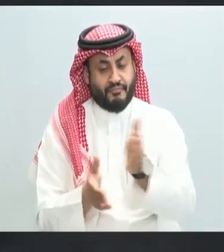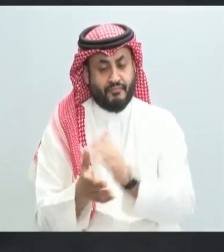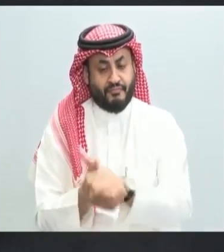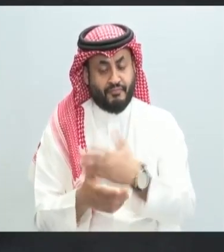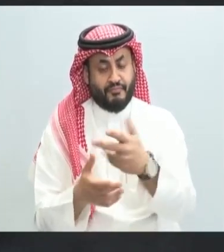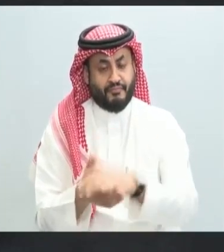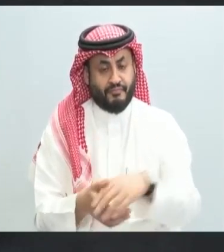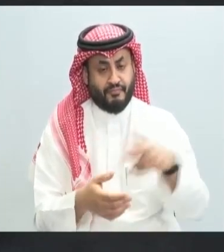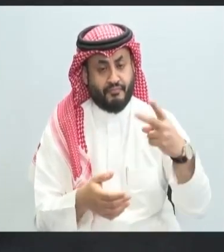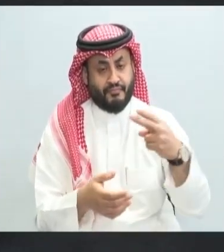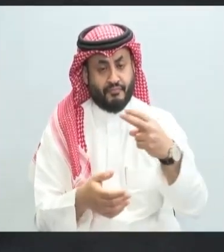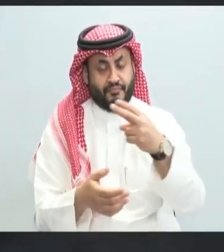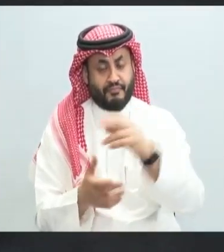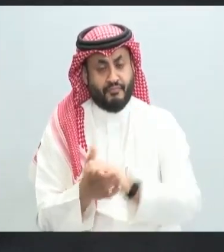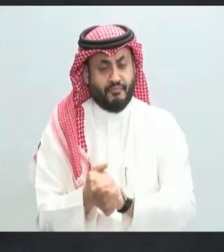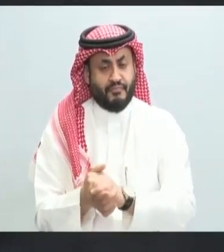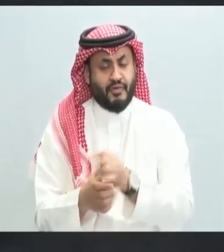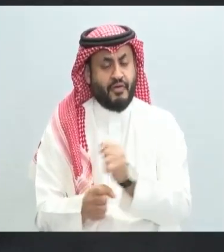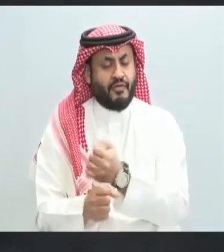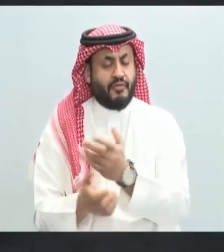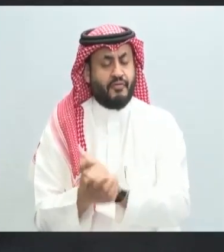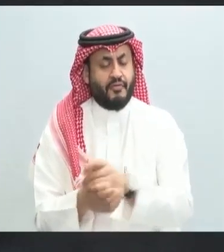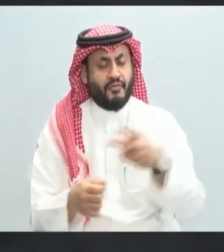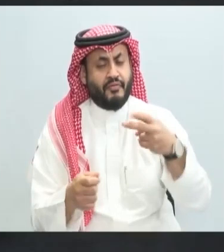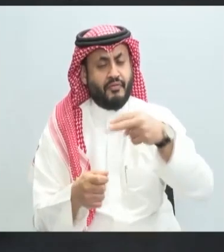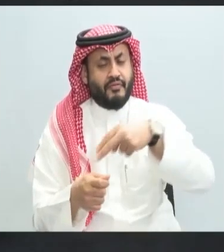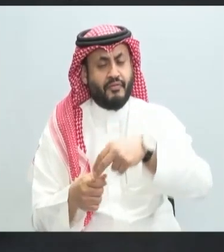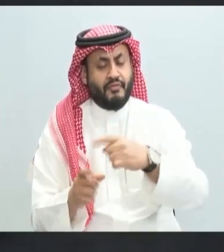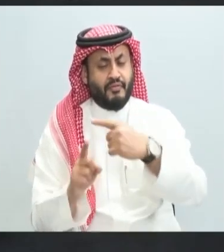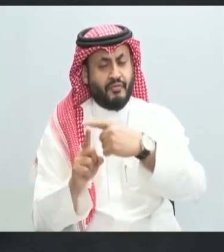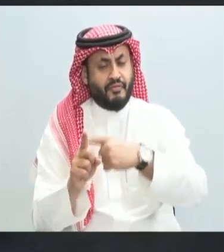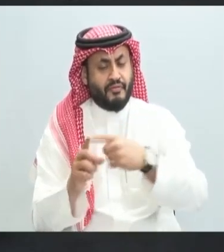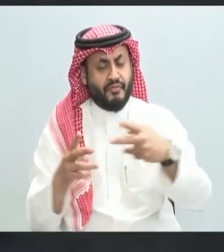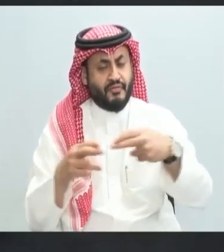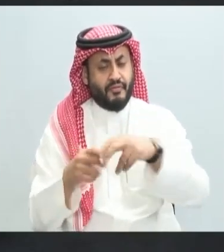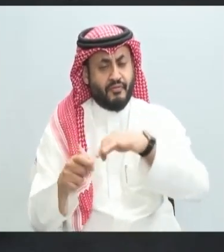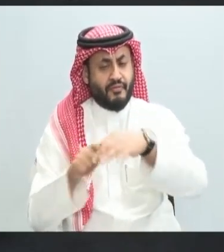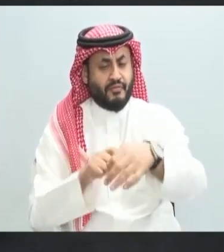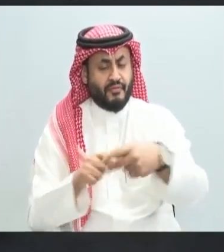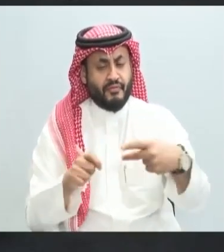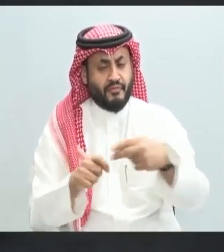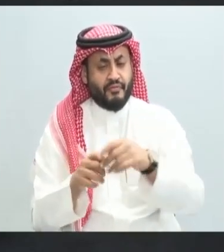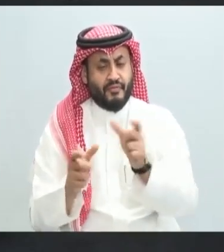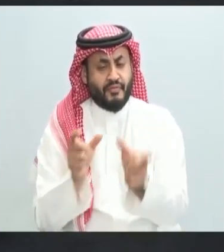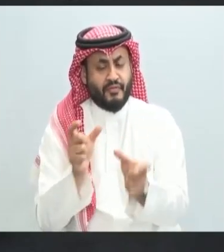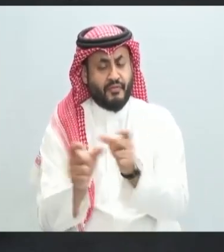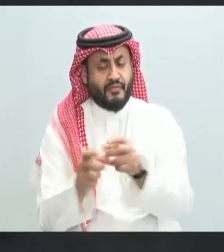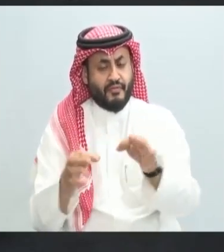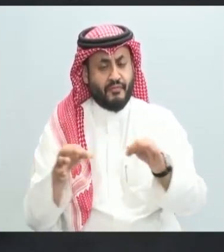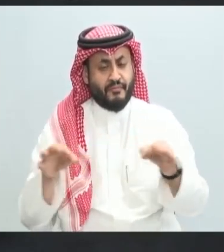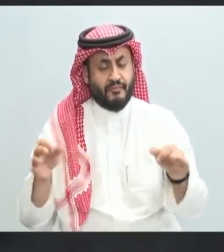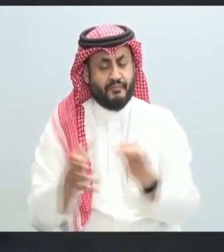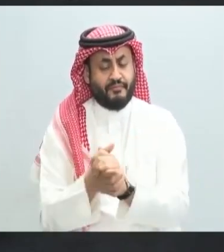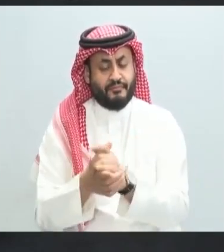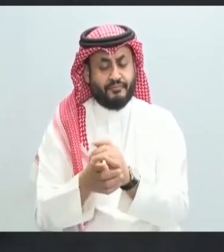we said scissors, where you can use scissors to cut paper and make different